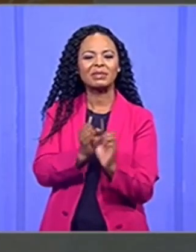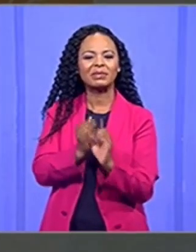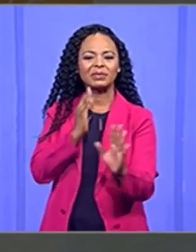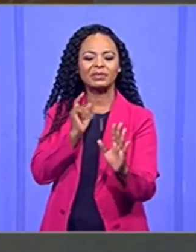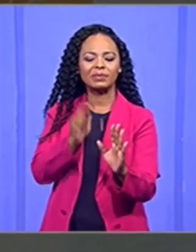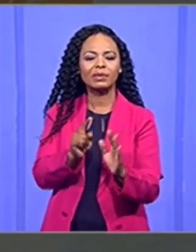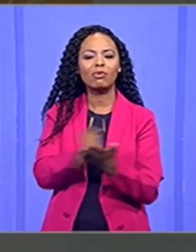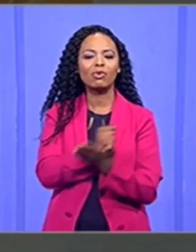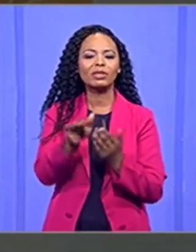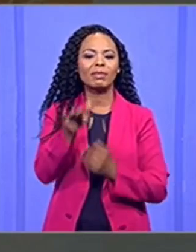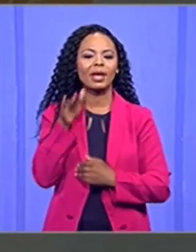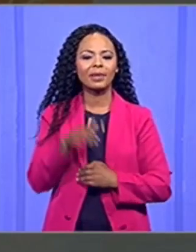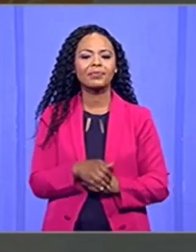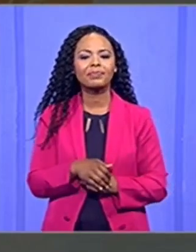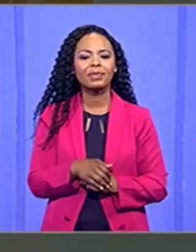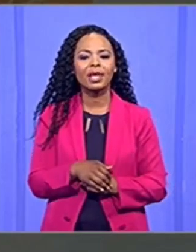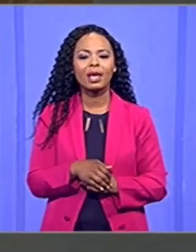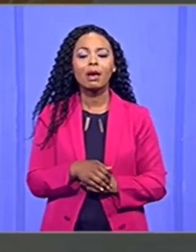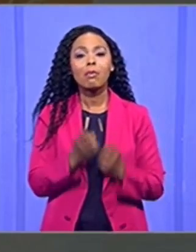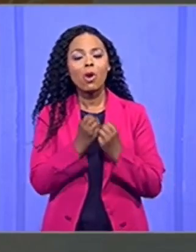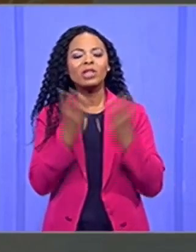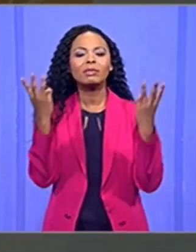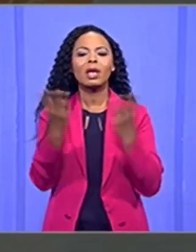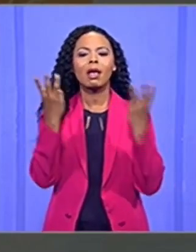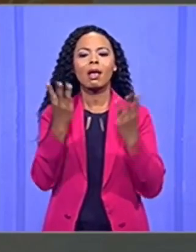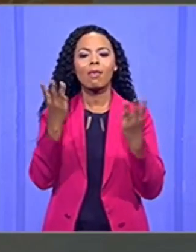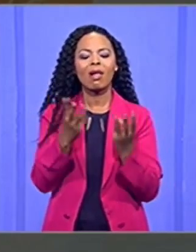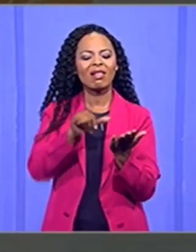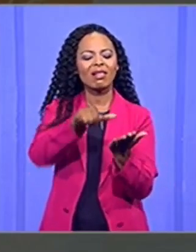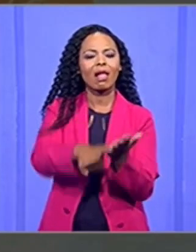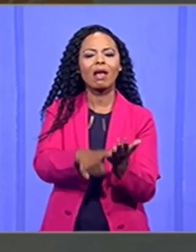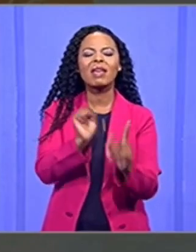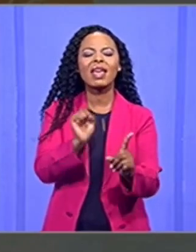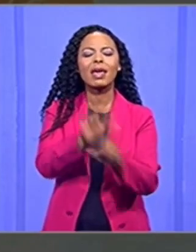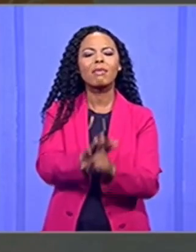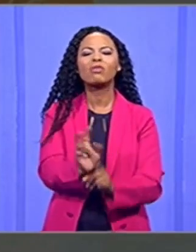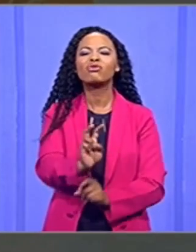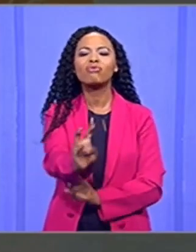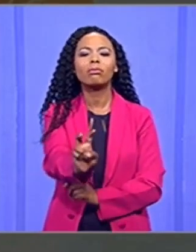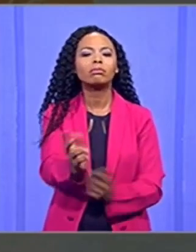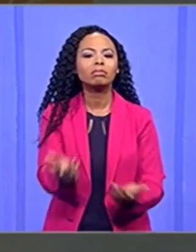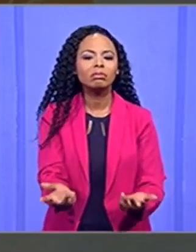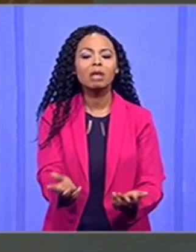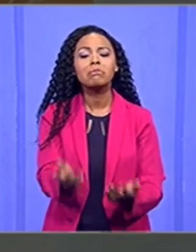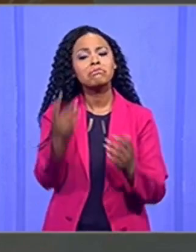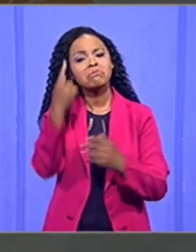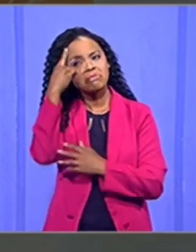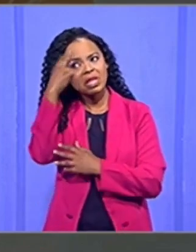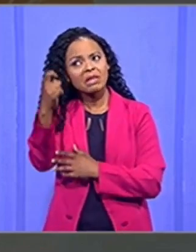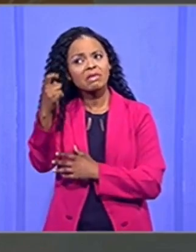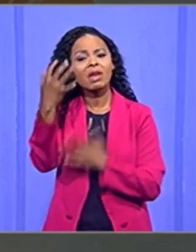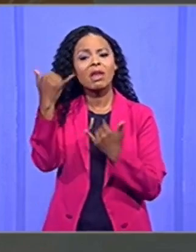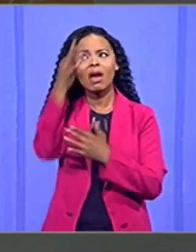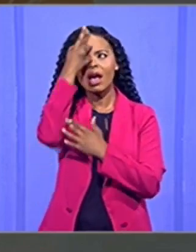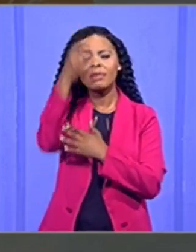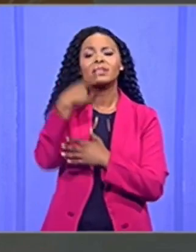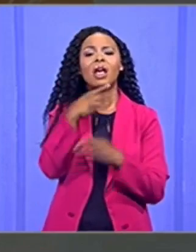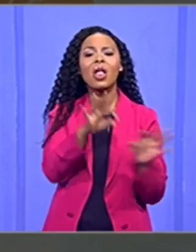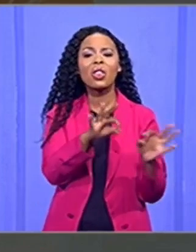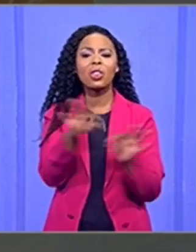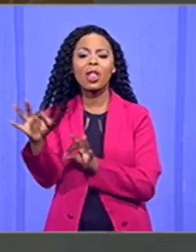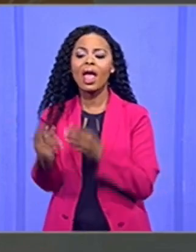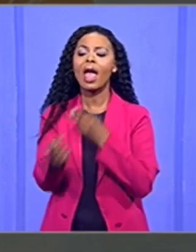Post Bank. Baamogedi ba madi ano mo kgaolong ya gaeno ba amilwe jang ke seno le gore a o dumela puso fa e re tiego eno ga e